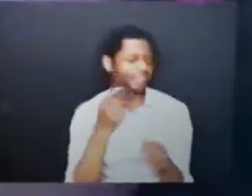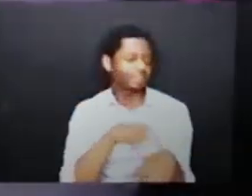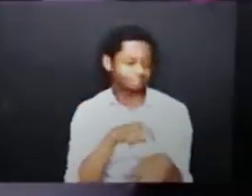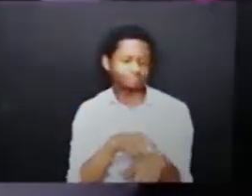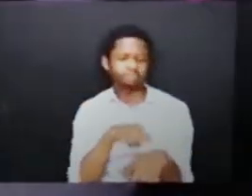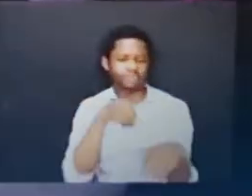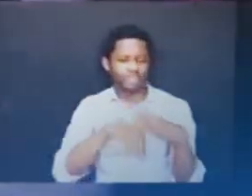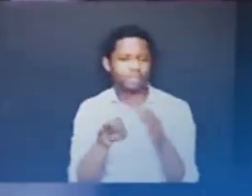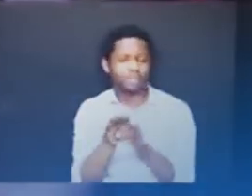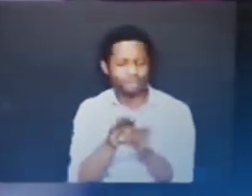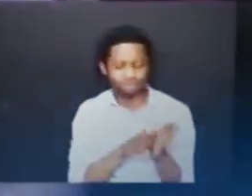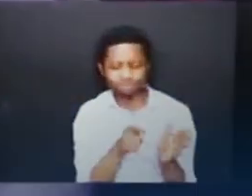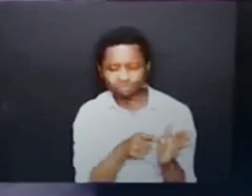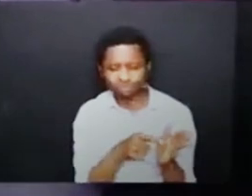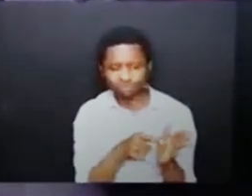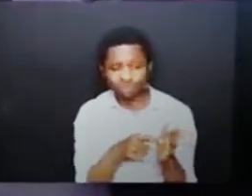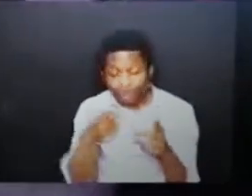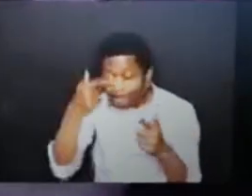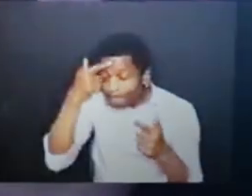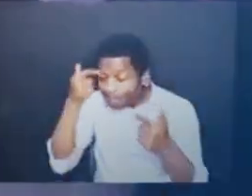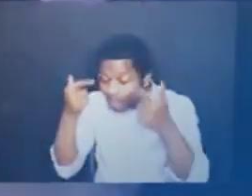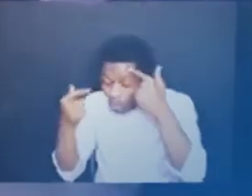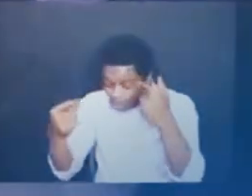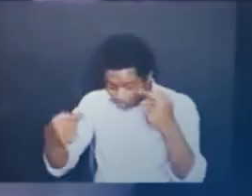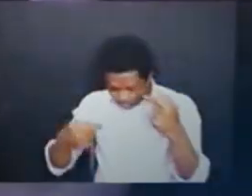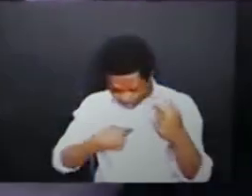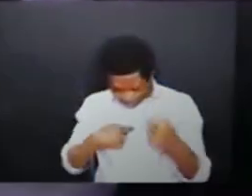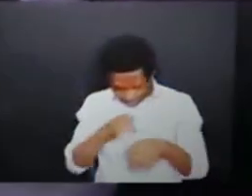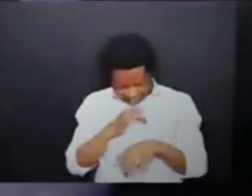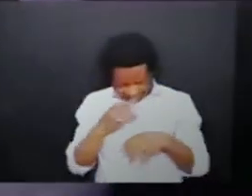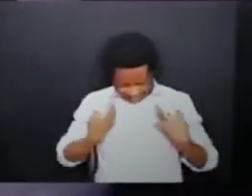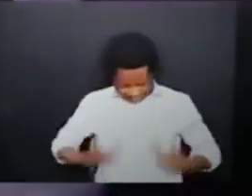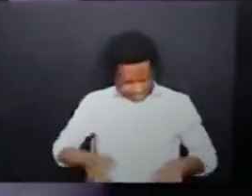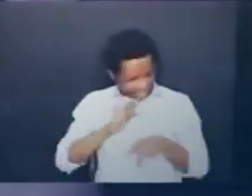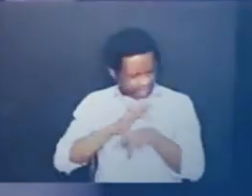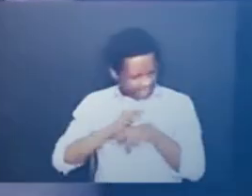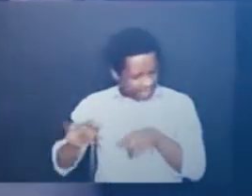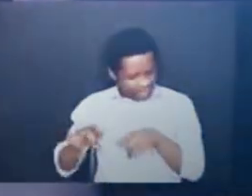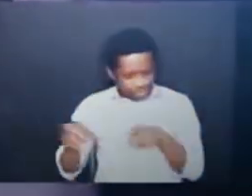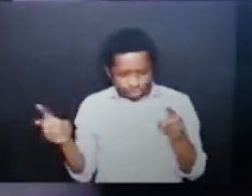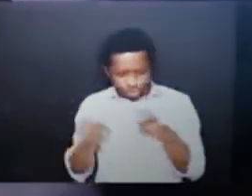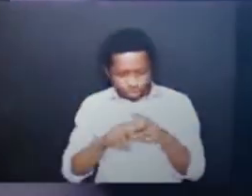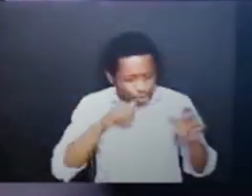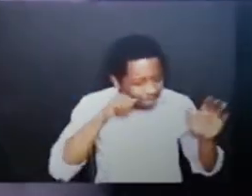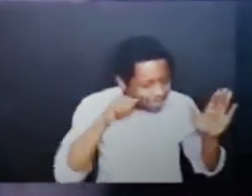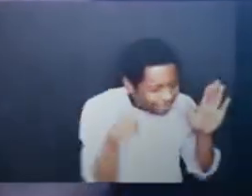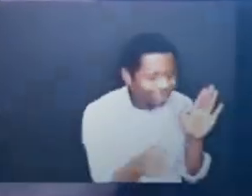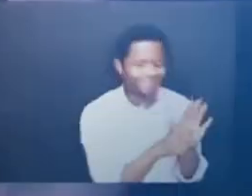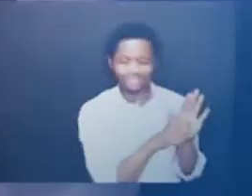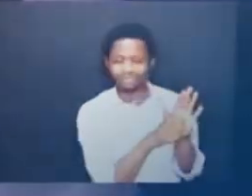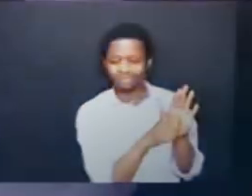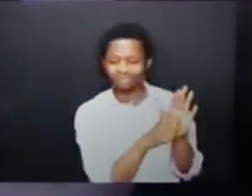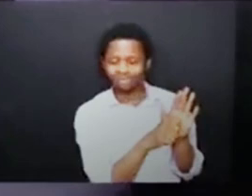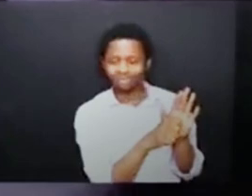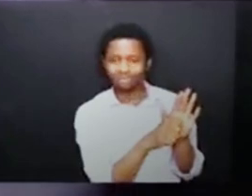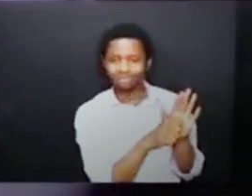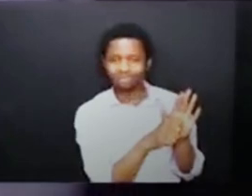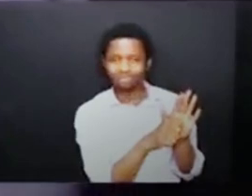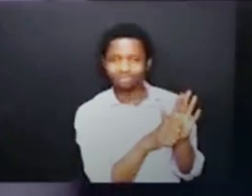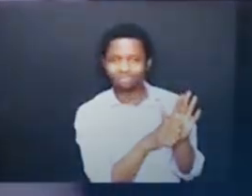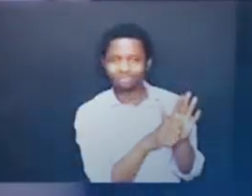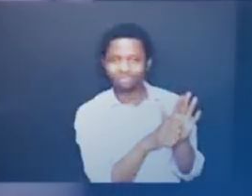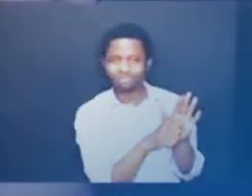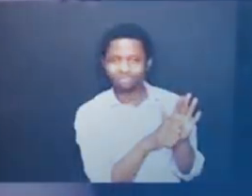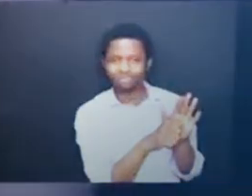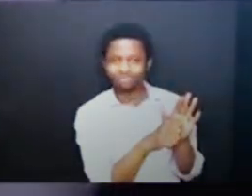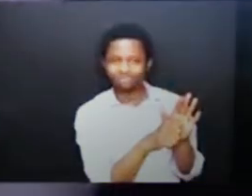Because I was naked, so I hid. If you send me that deja into me huntai. But you see, it isn't